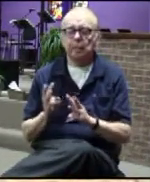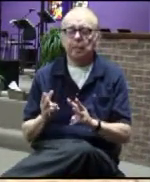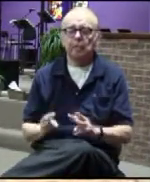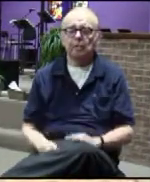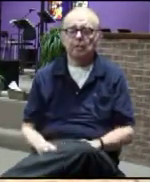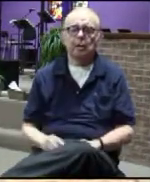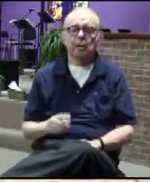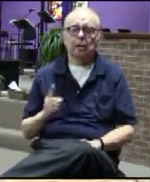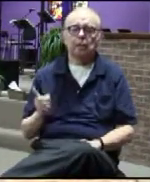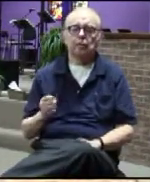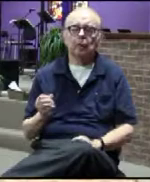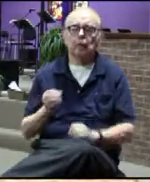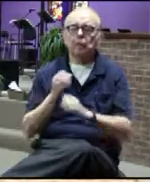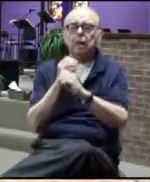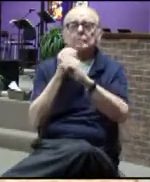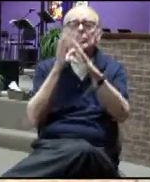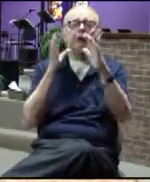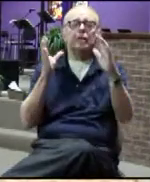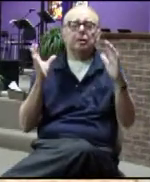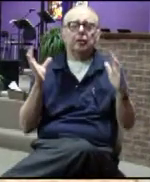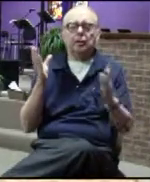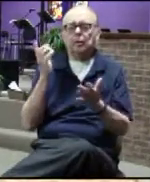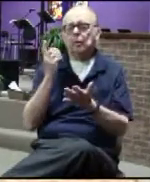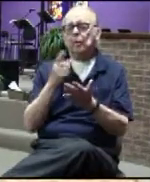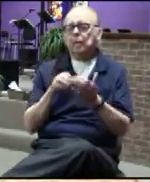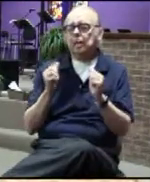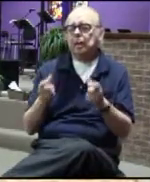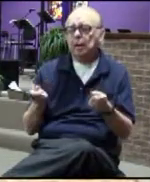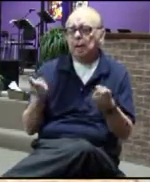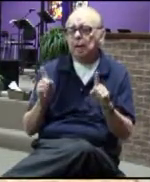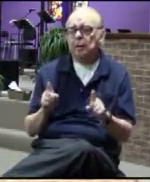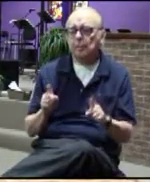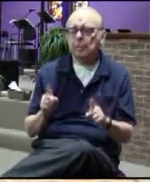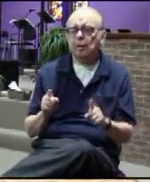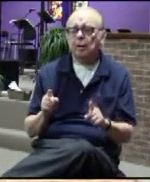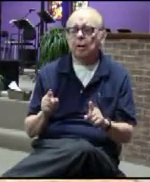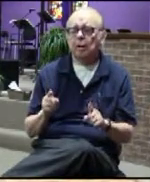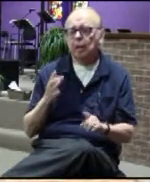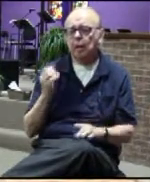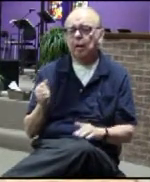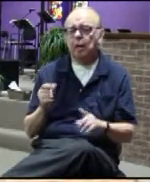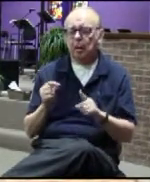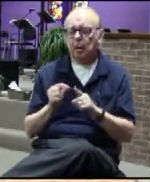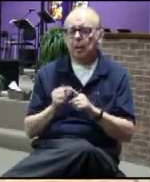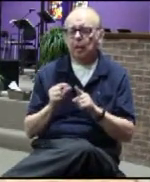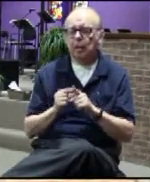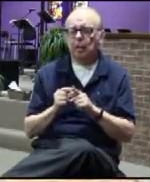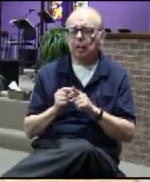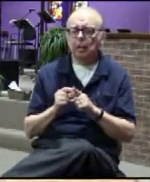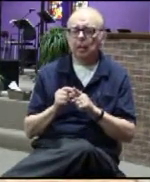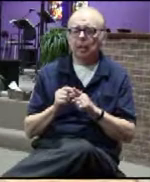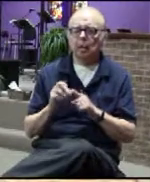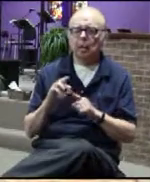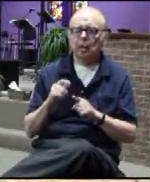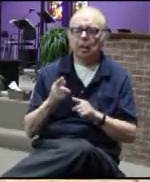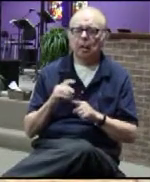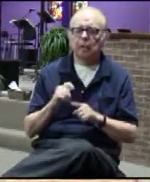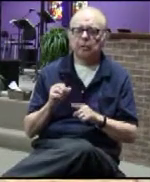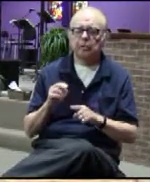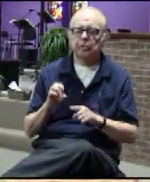To only imagine. What can happen. Because the word. For righteousness. In Greek.